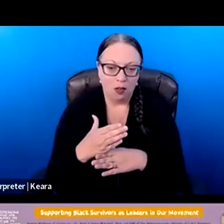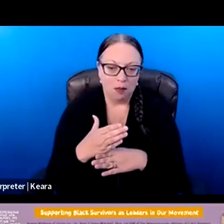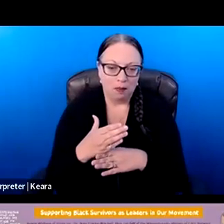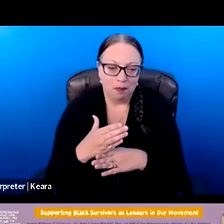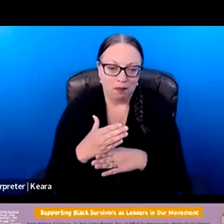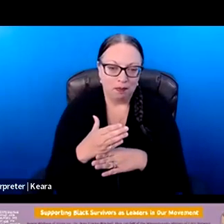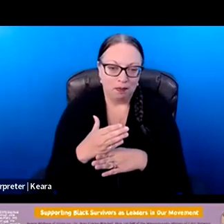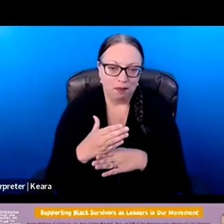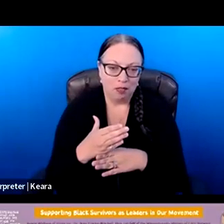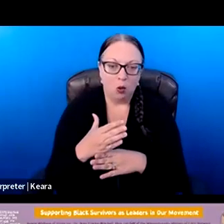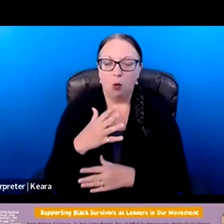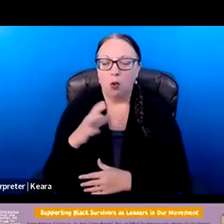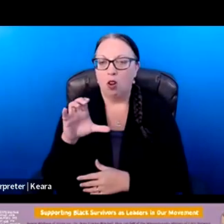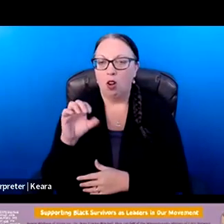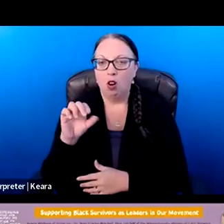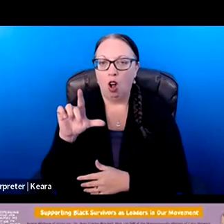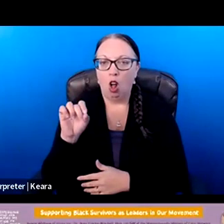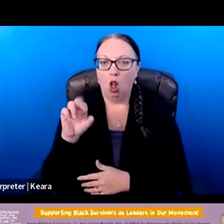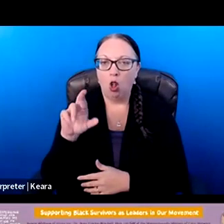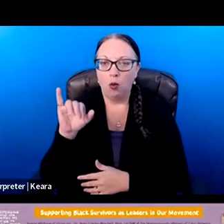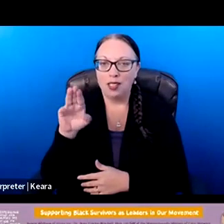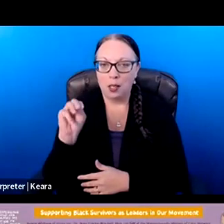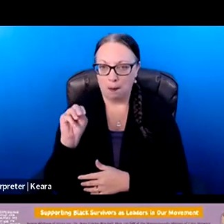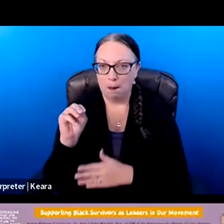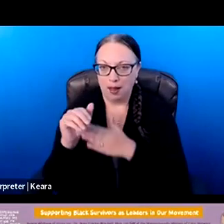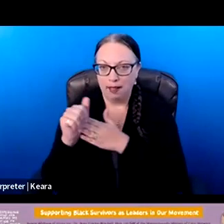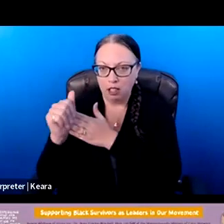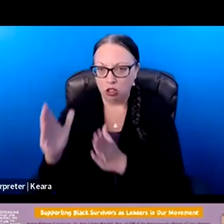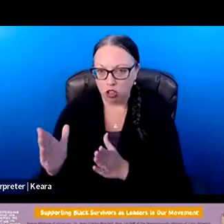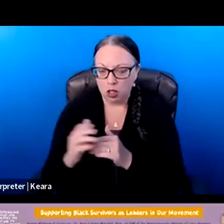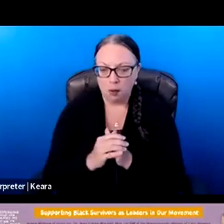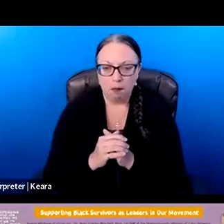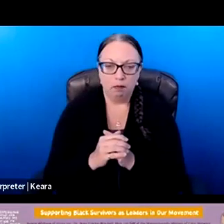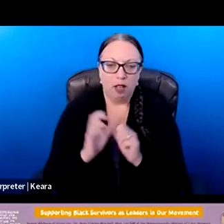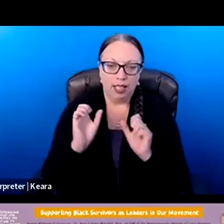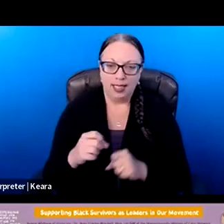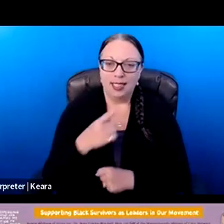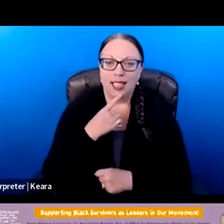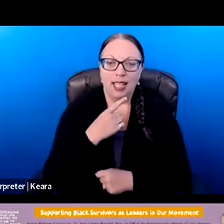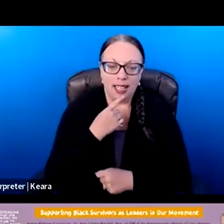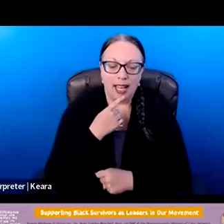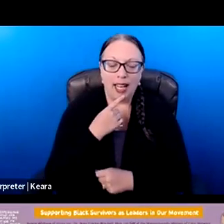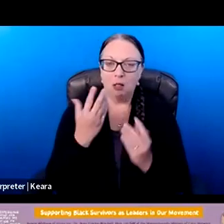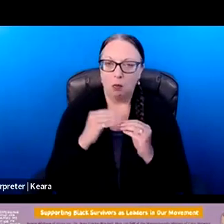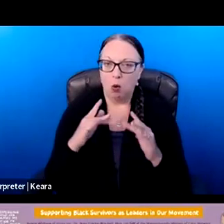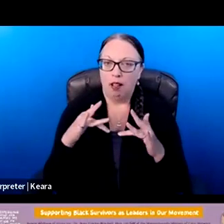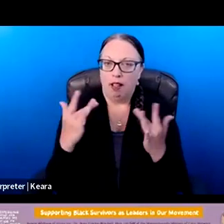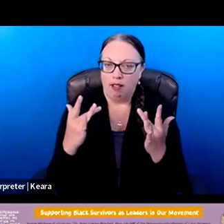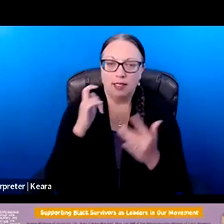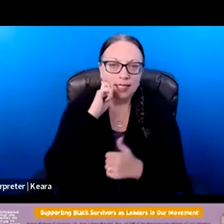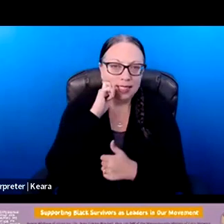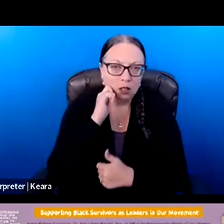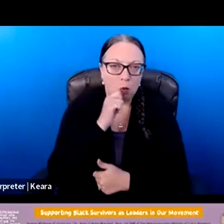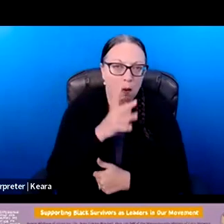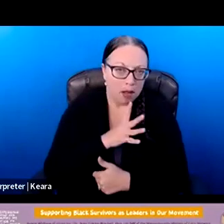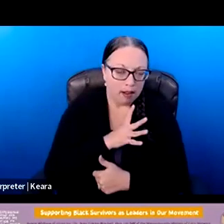there's colorism with the Black community, particularly in leadership. I could say that as a fair-skinned woman, I know I've had it easier than other people in